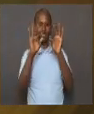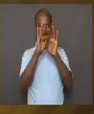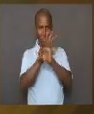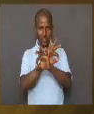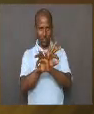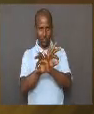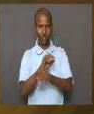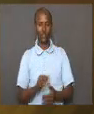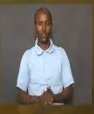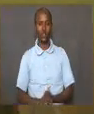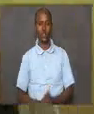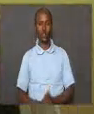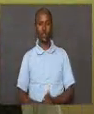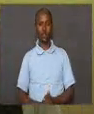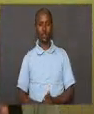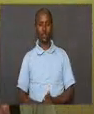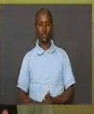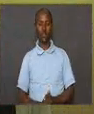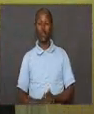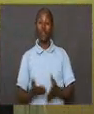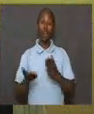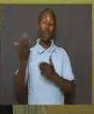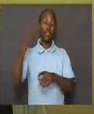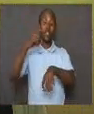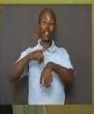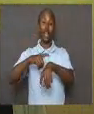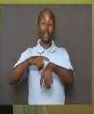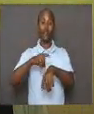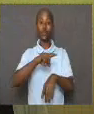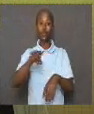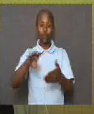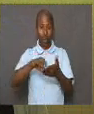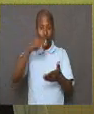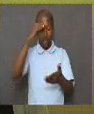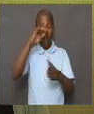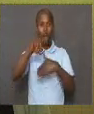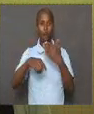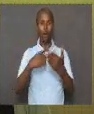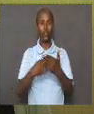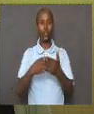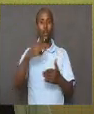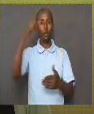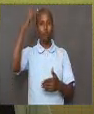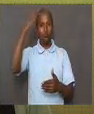of functions. Last time, we learned about